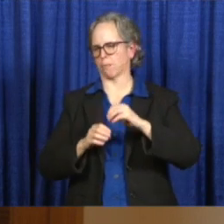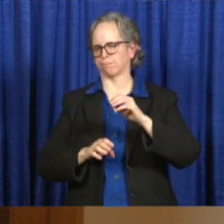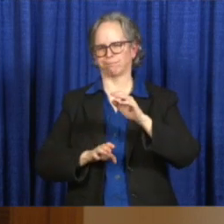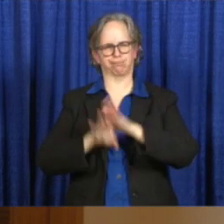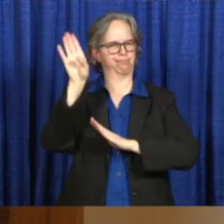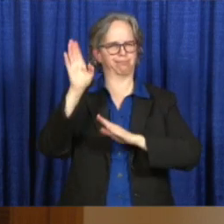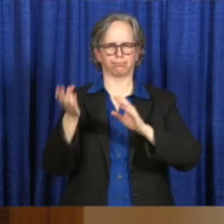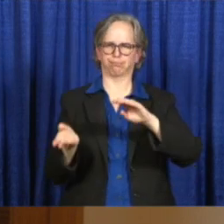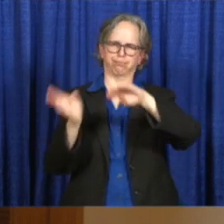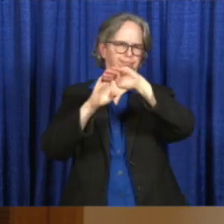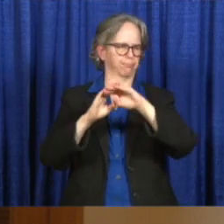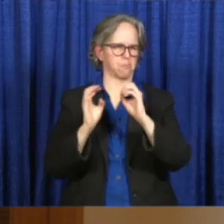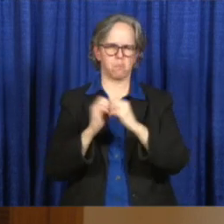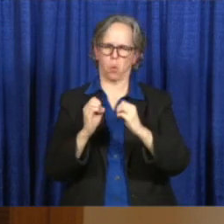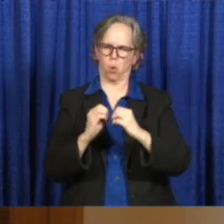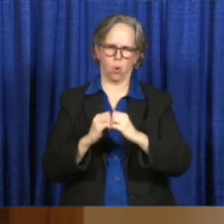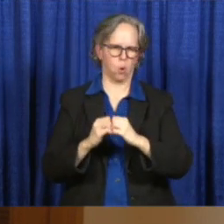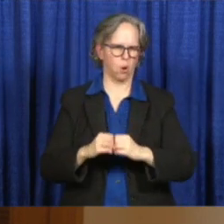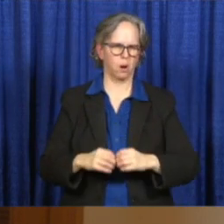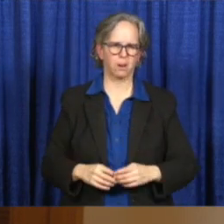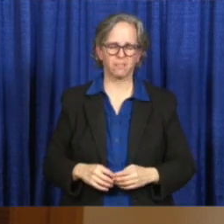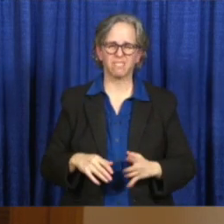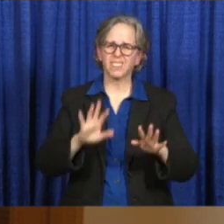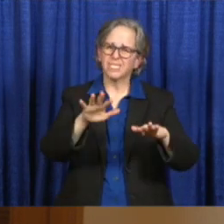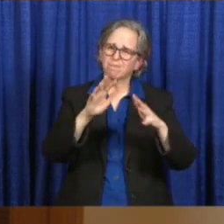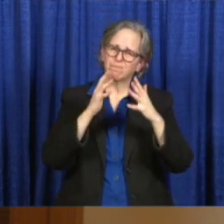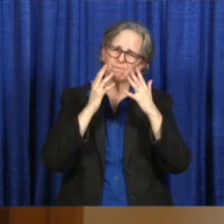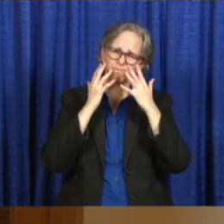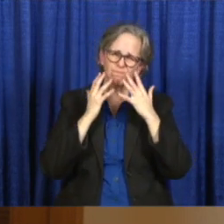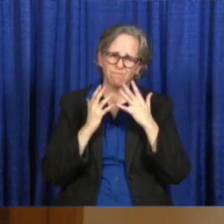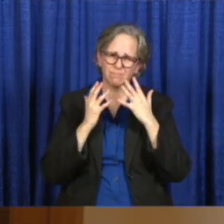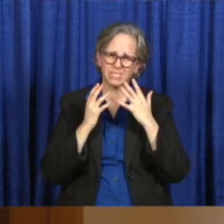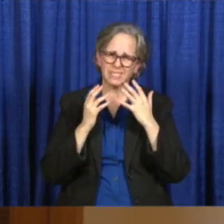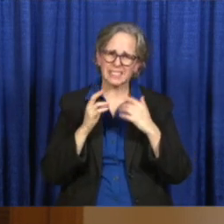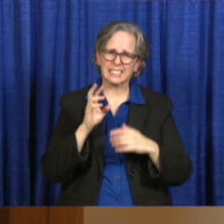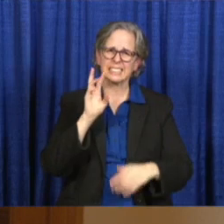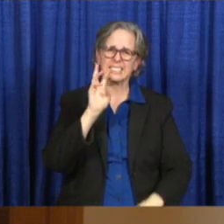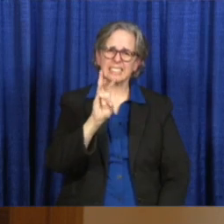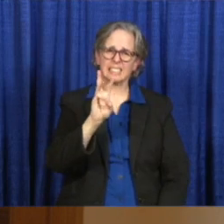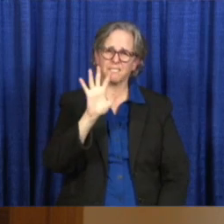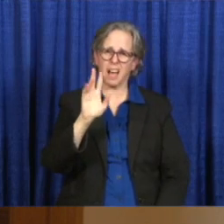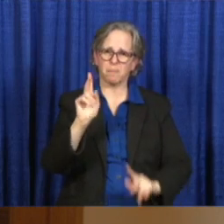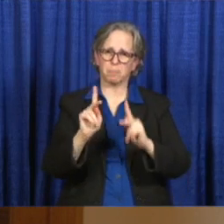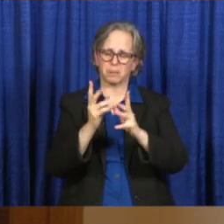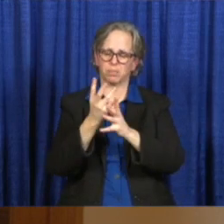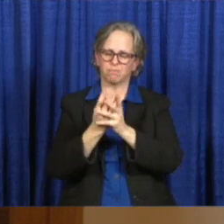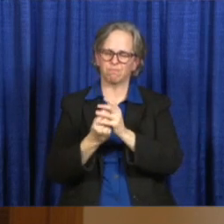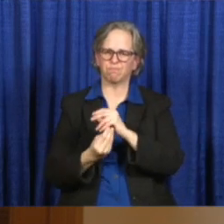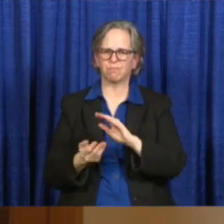Unfortunately, we do have 65 deaths here in the state of Ohio.